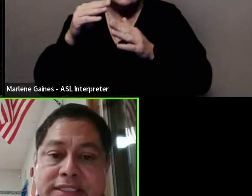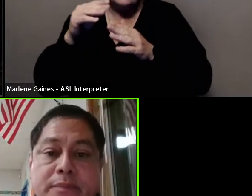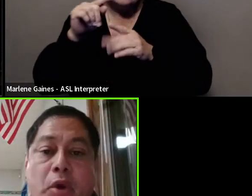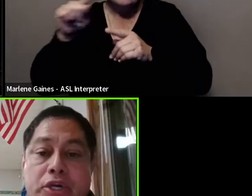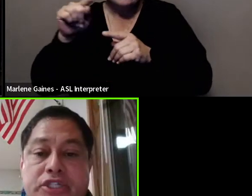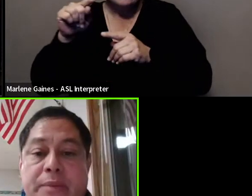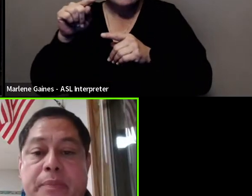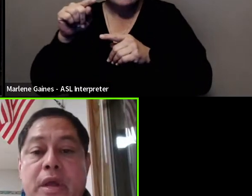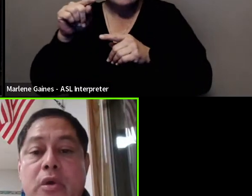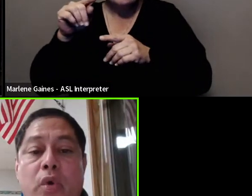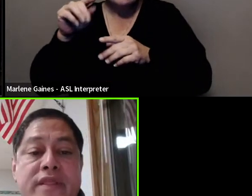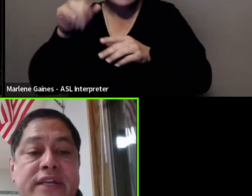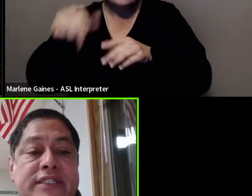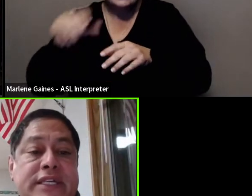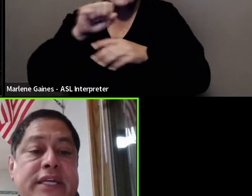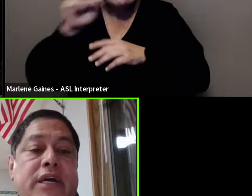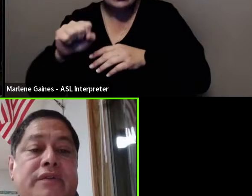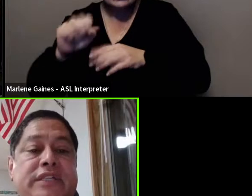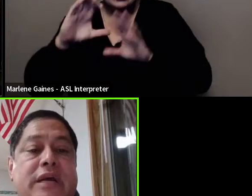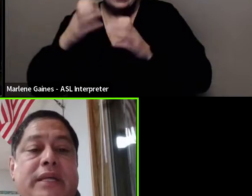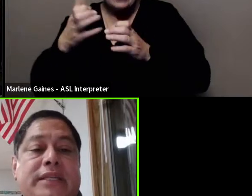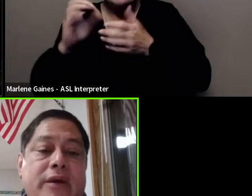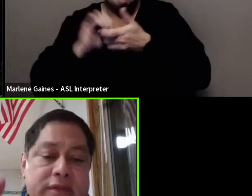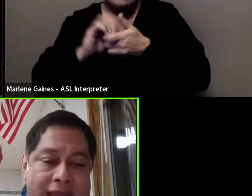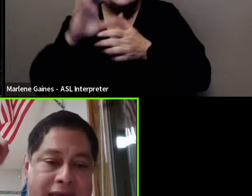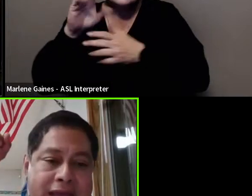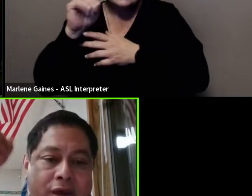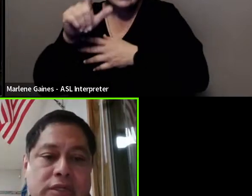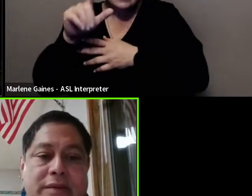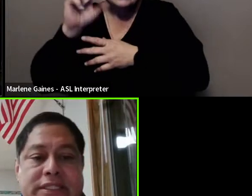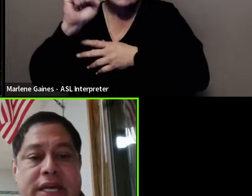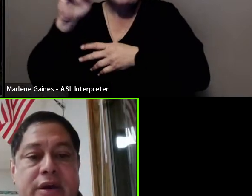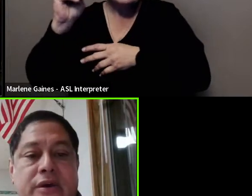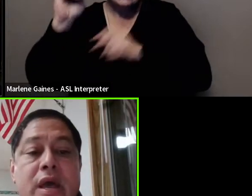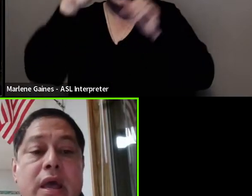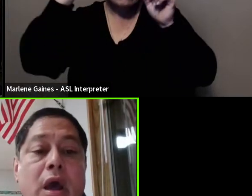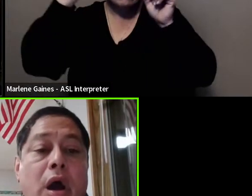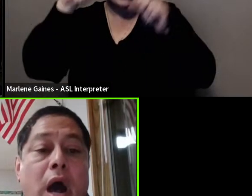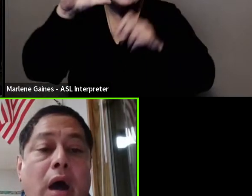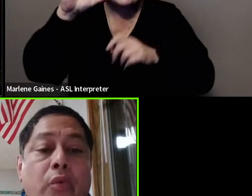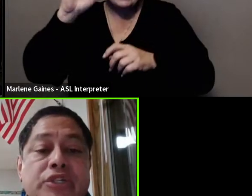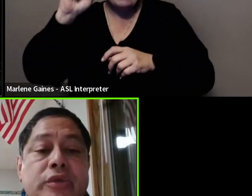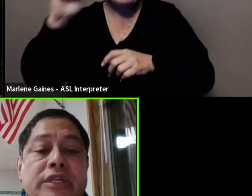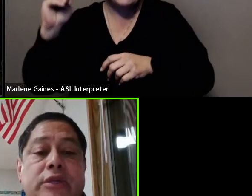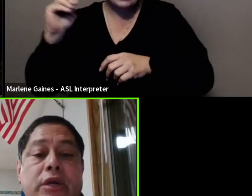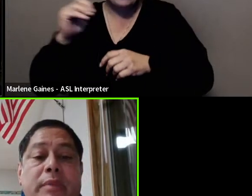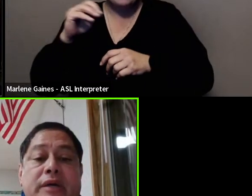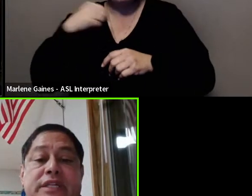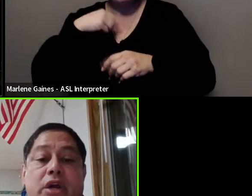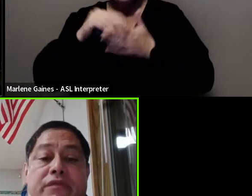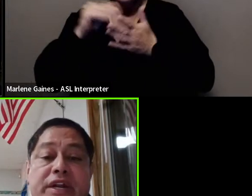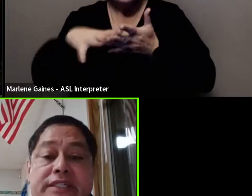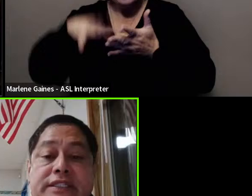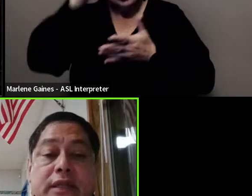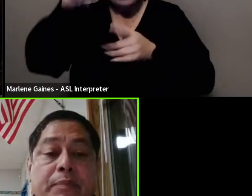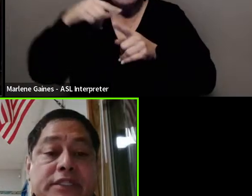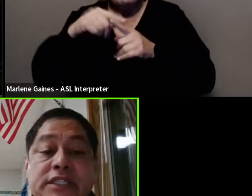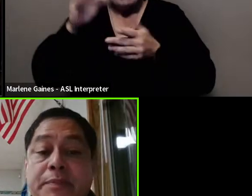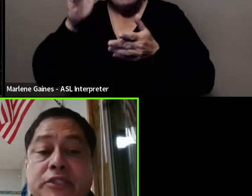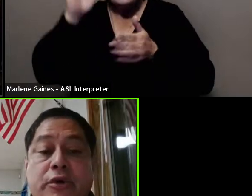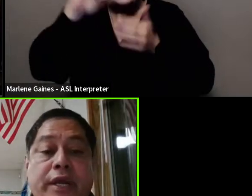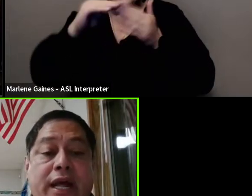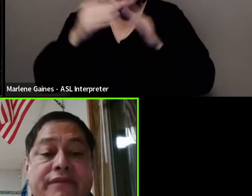is a class in partnership with the city of San Mateo. Yeah, go San Mateo, where students learn about city governance